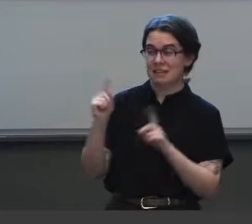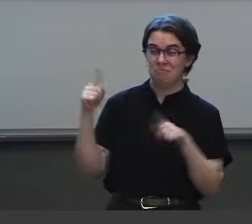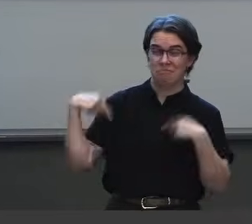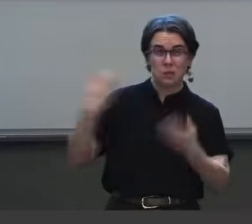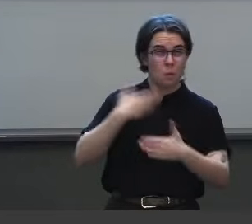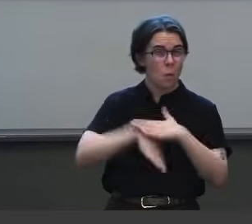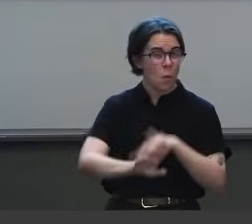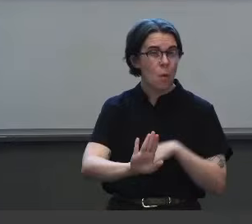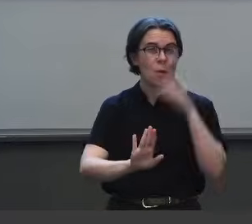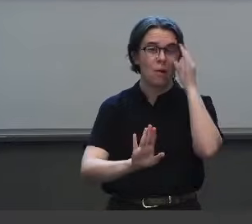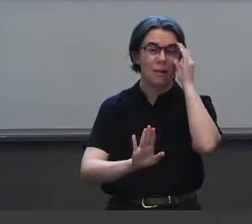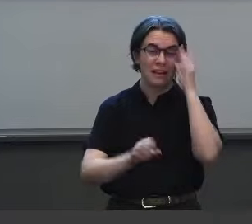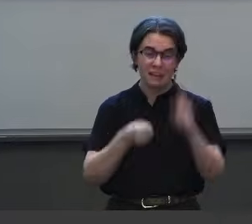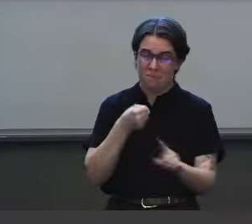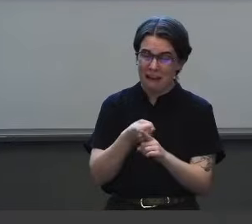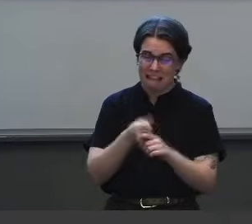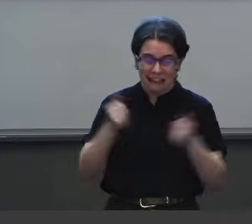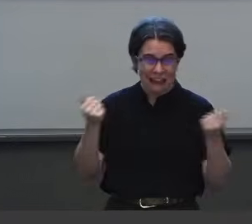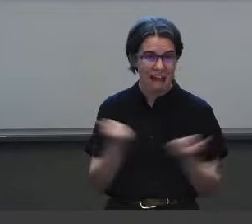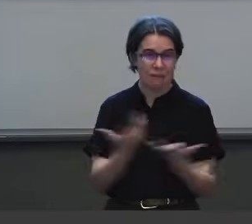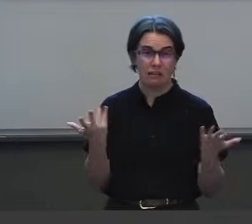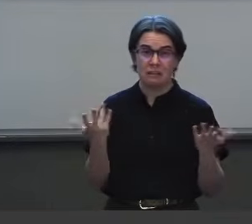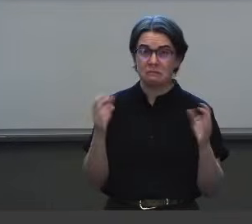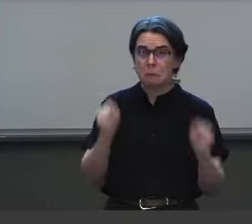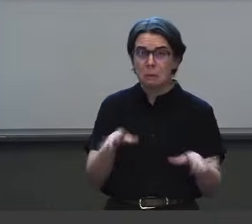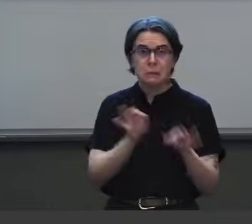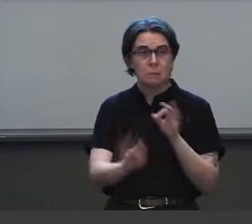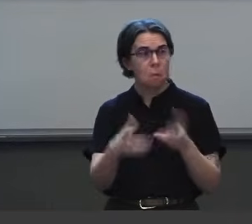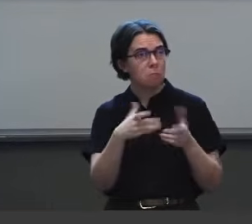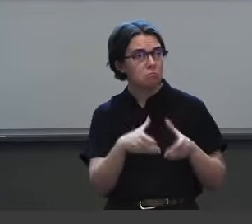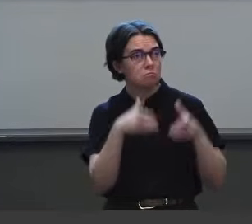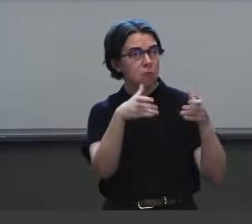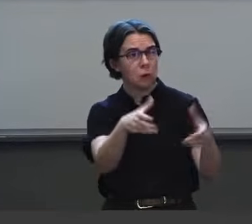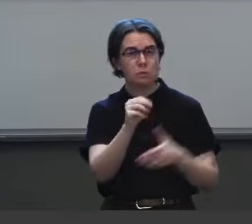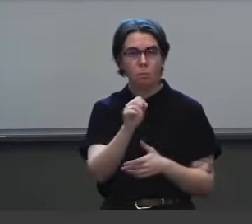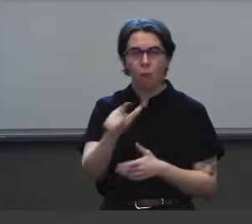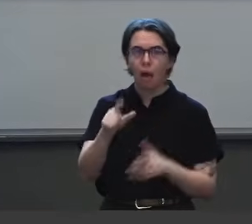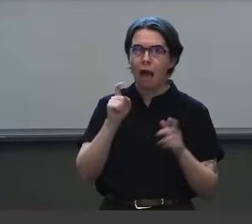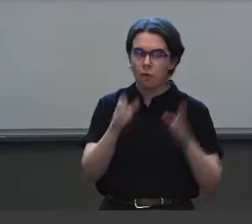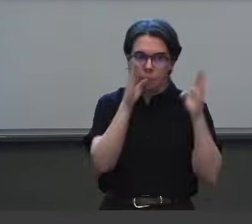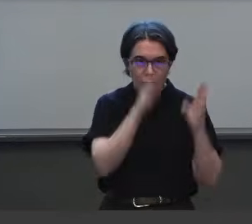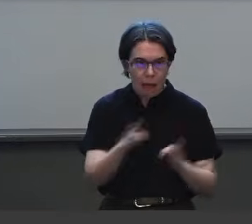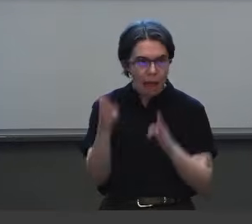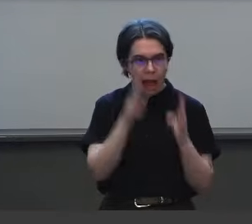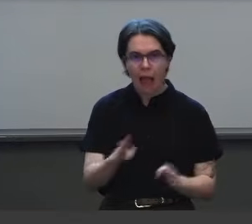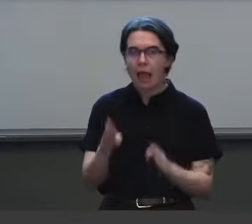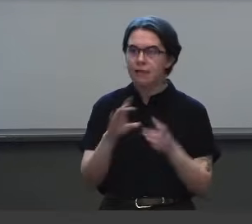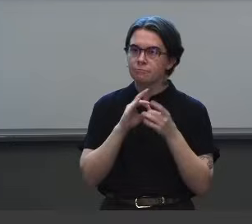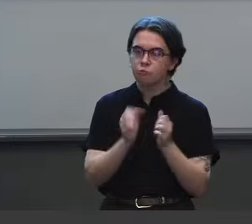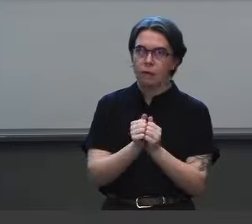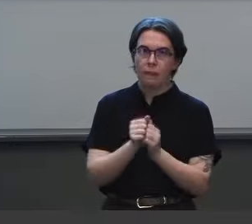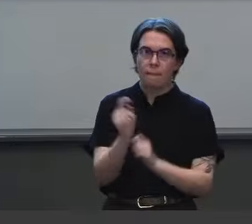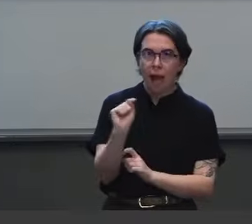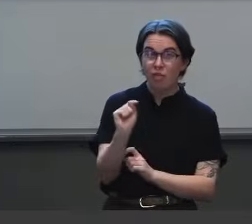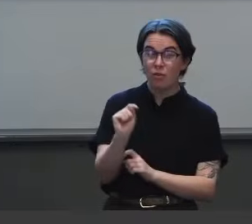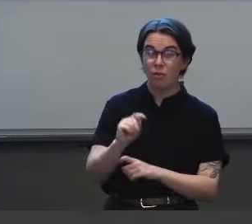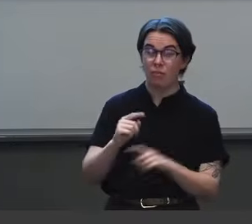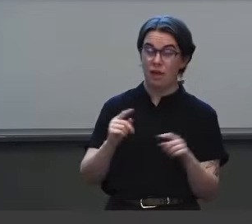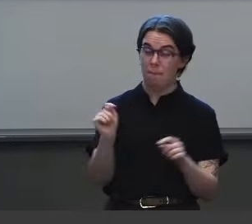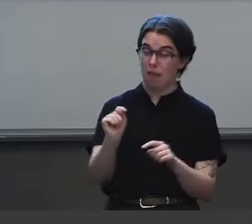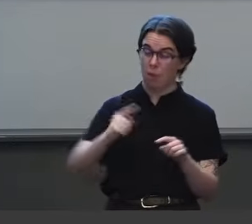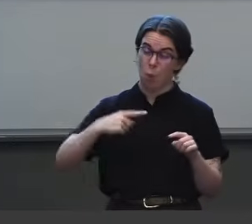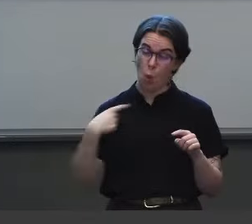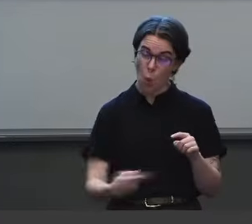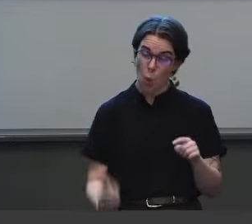affects everything we do, simple outings to a mall. We have to plan carefully around the washrooms. The flush toilets are very loud. The